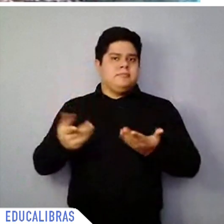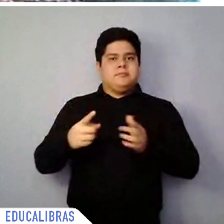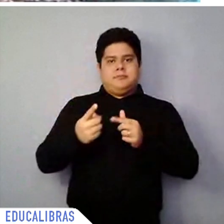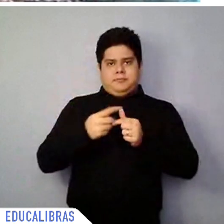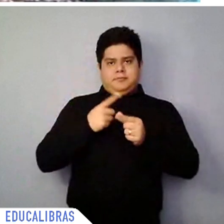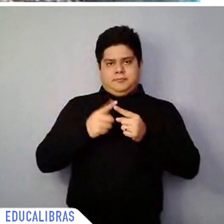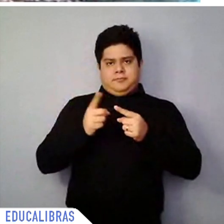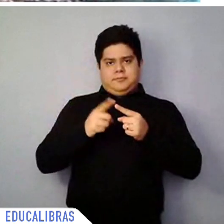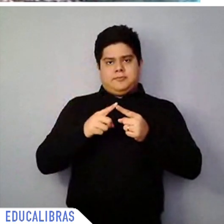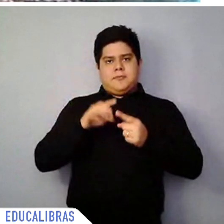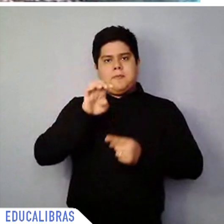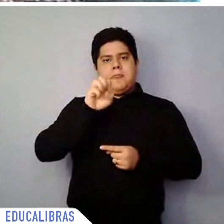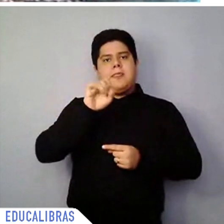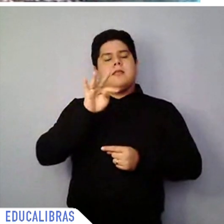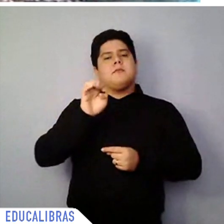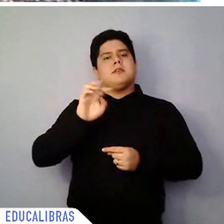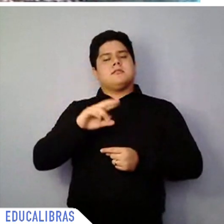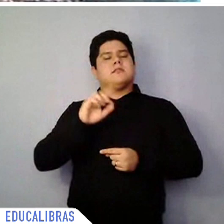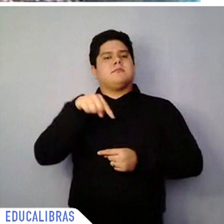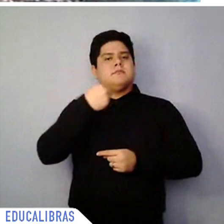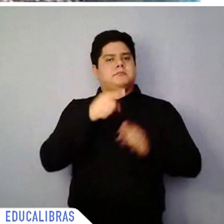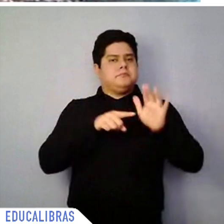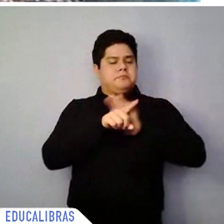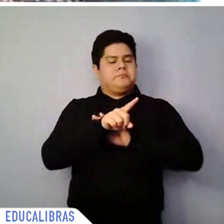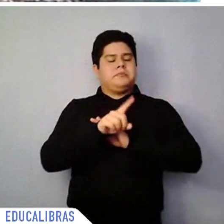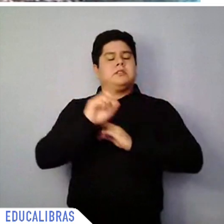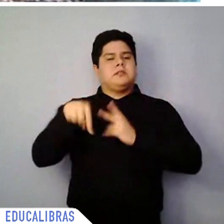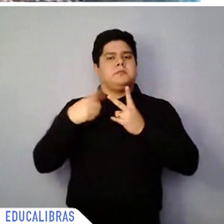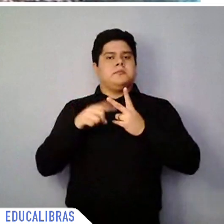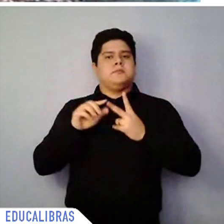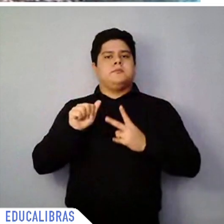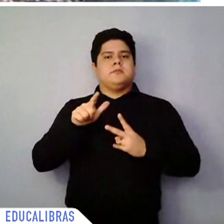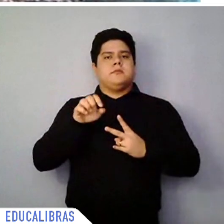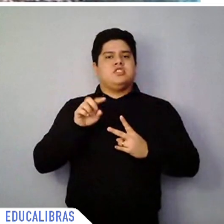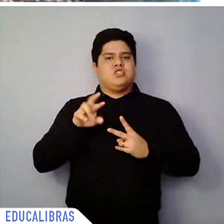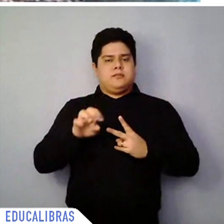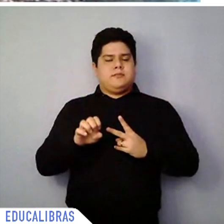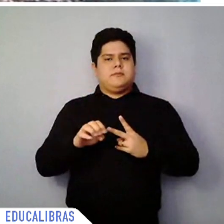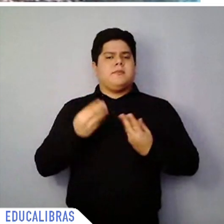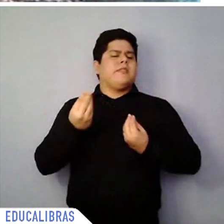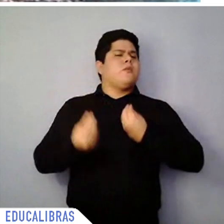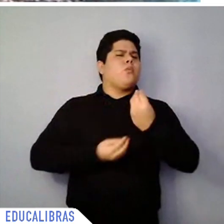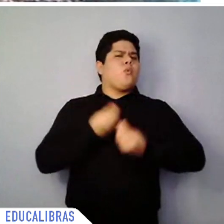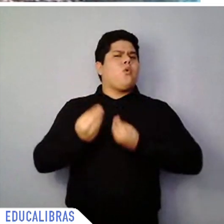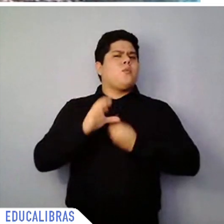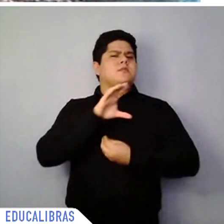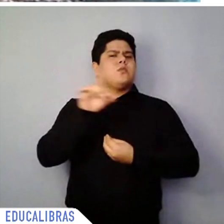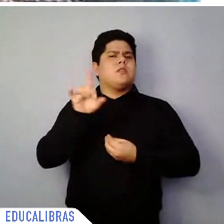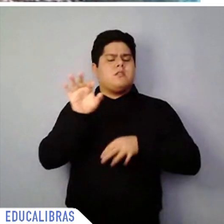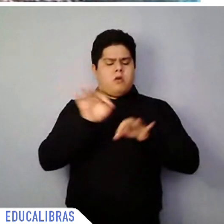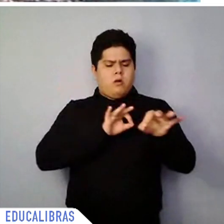immunization with 1 or 2 doses. My question is now the following. How